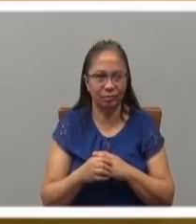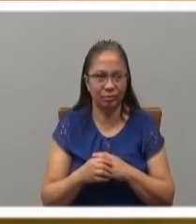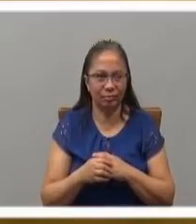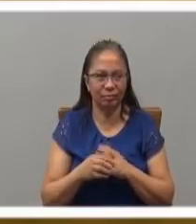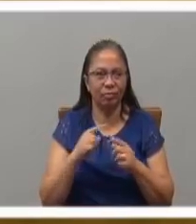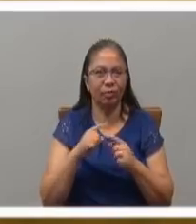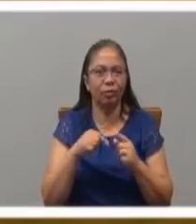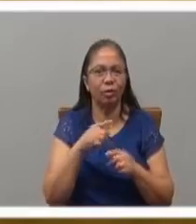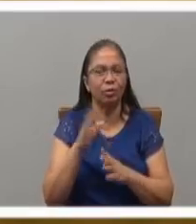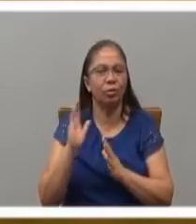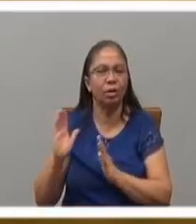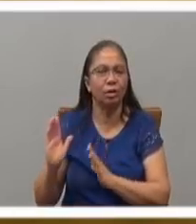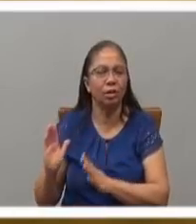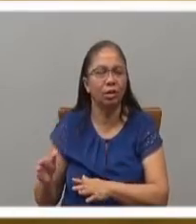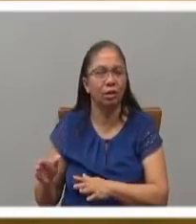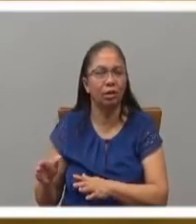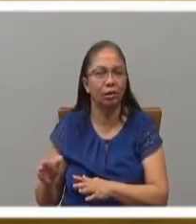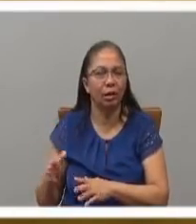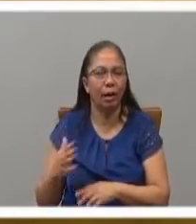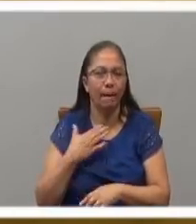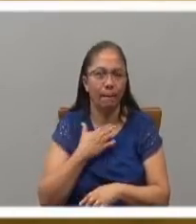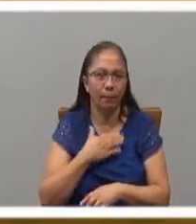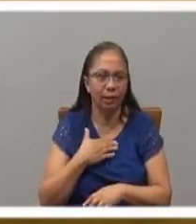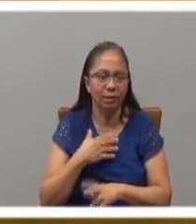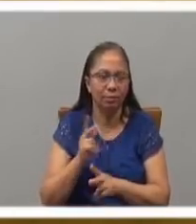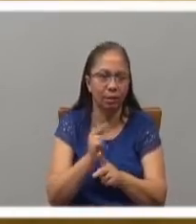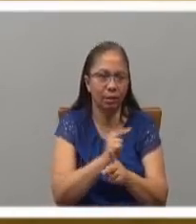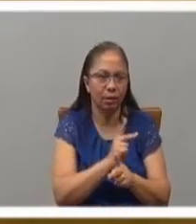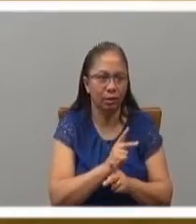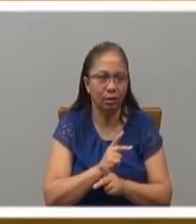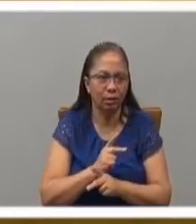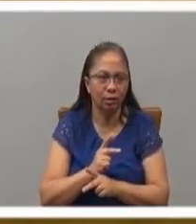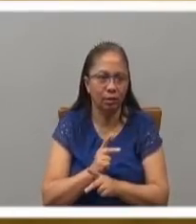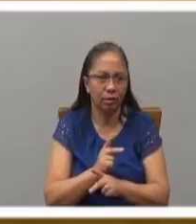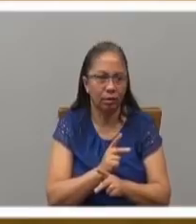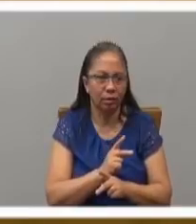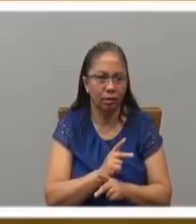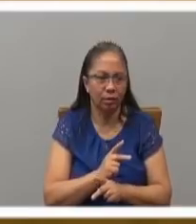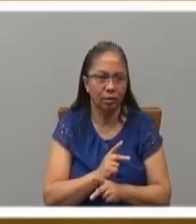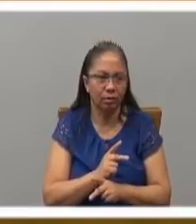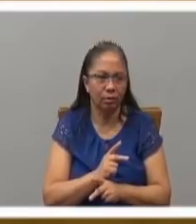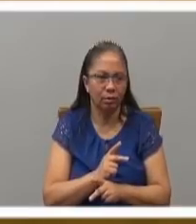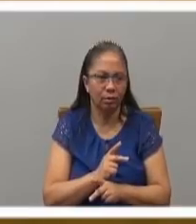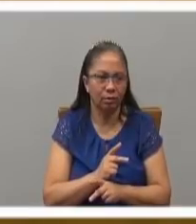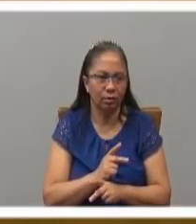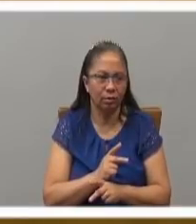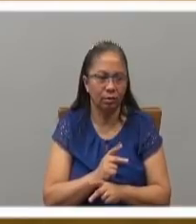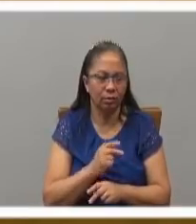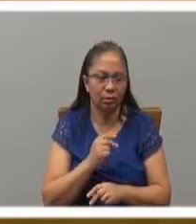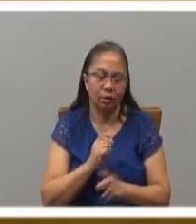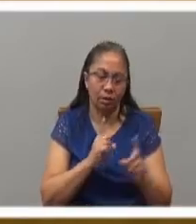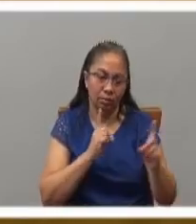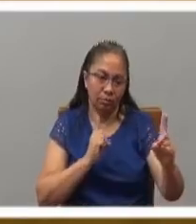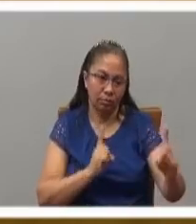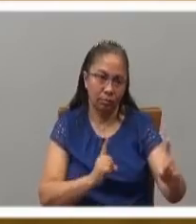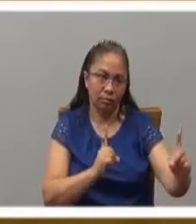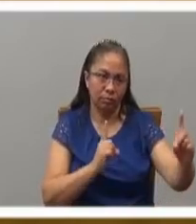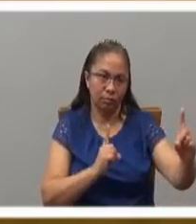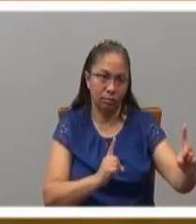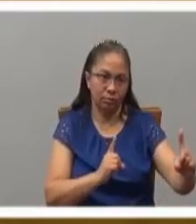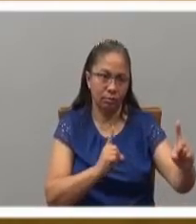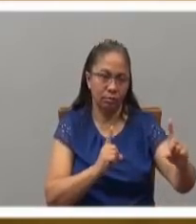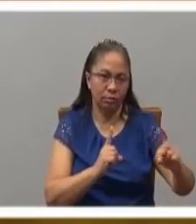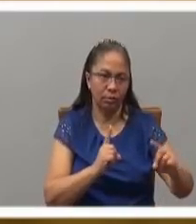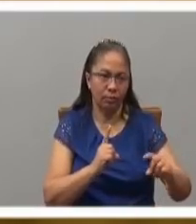When you're leaving today, please be careful not to get too close to one another. We have another